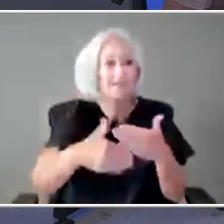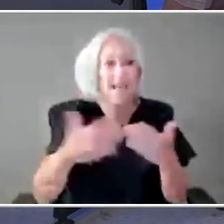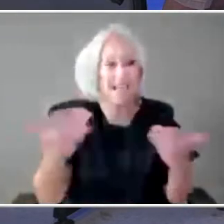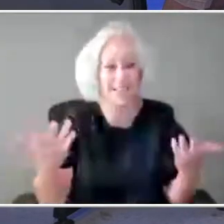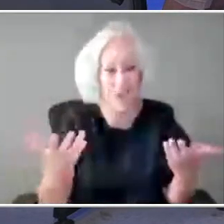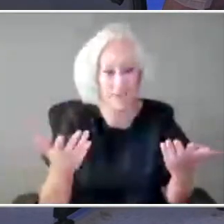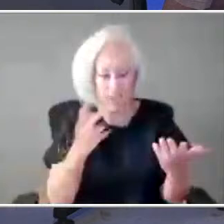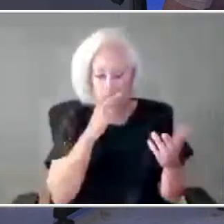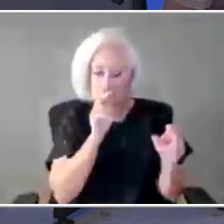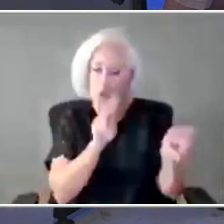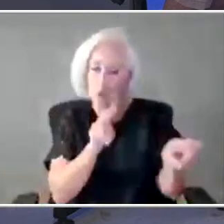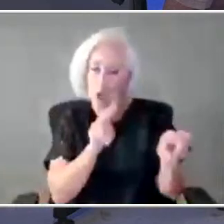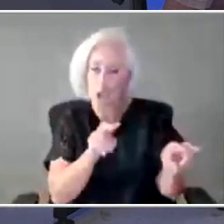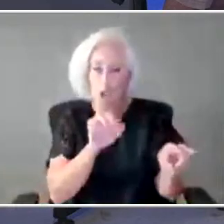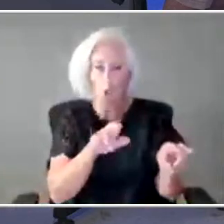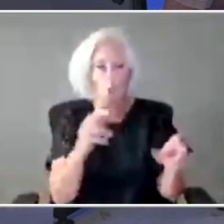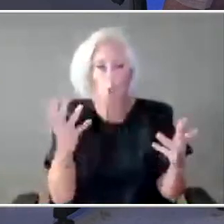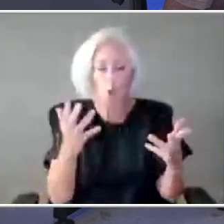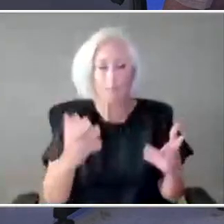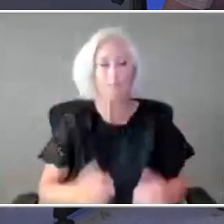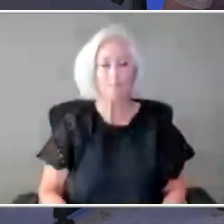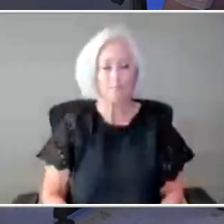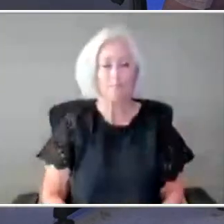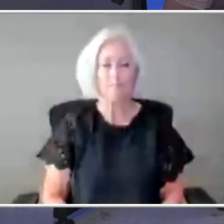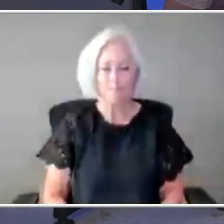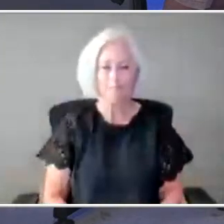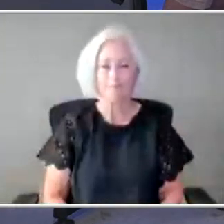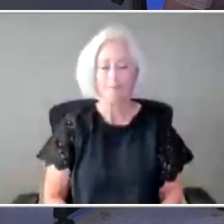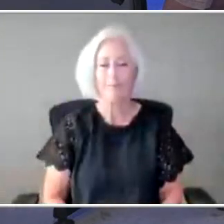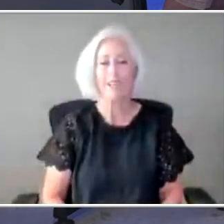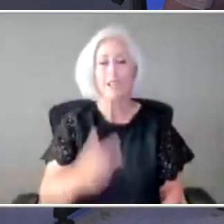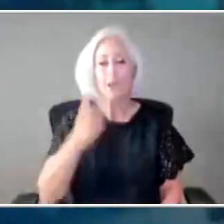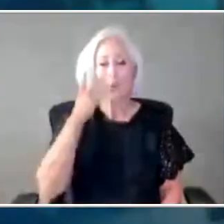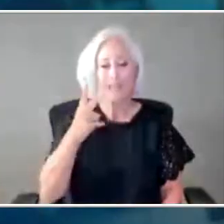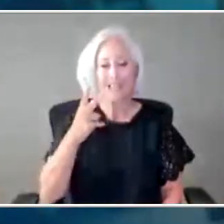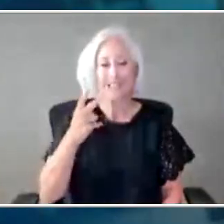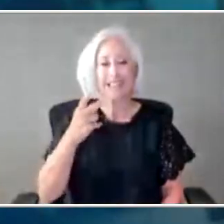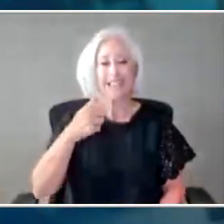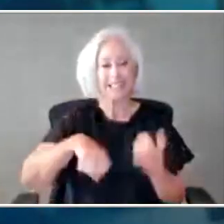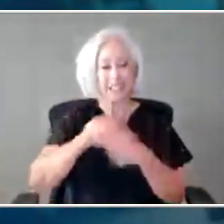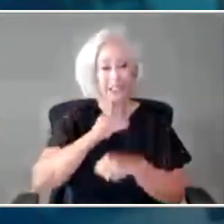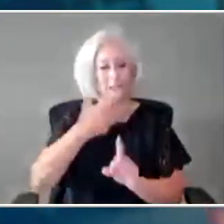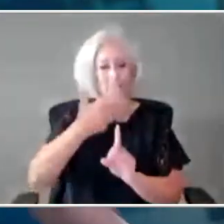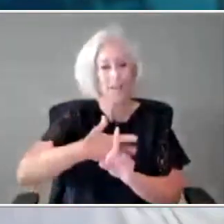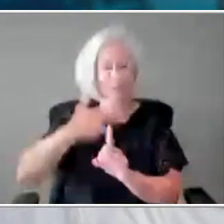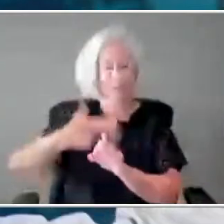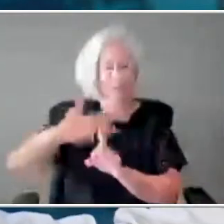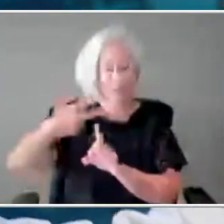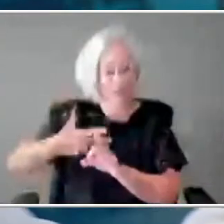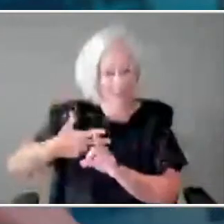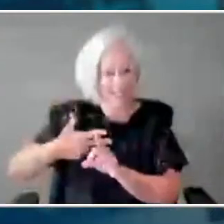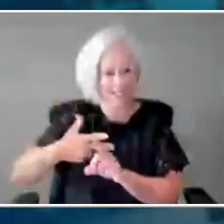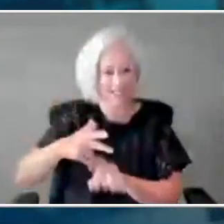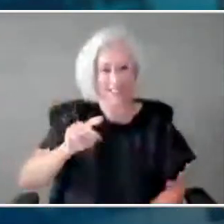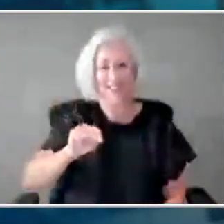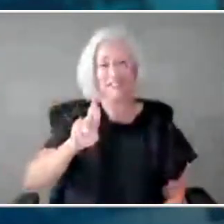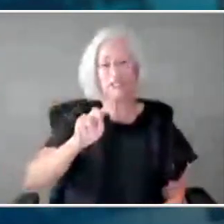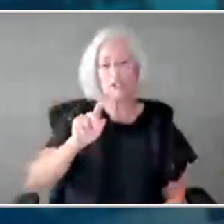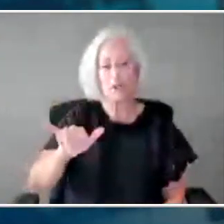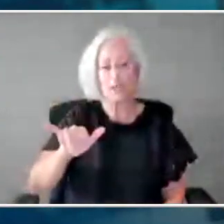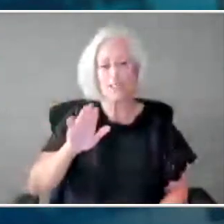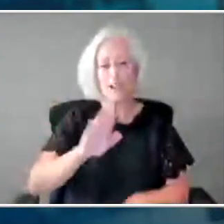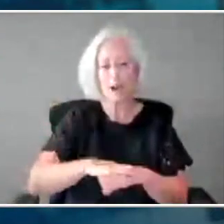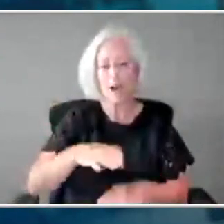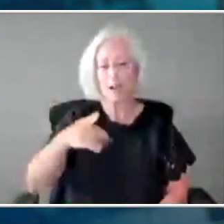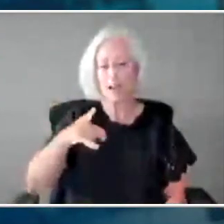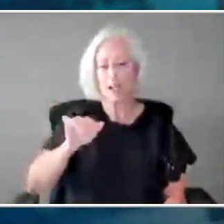surveillance? What will this look like? We're seeing each other every 3 months for surveillance. Tracey's also on a PARP inhibitor, so kind of like